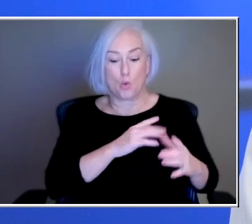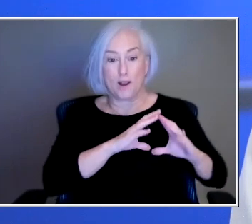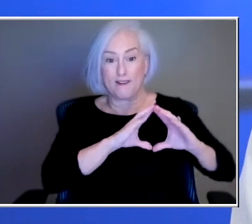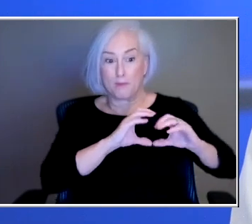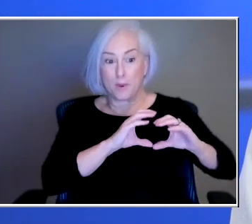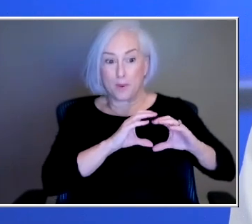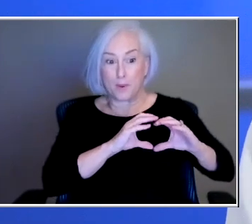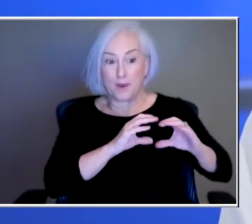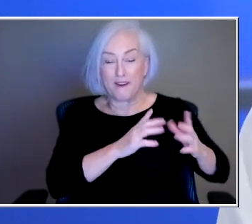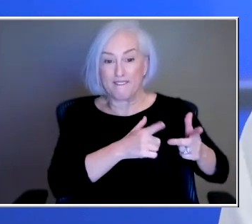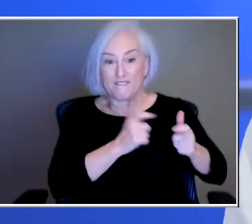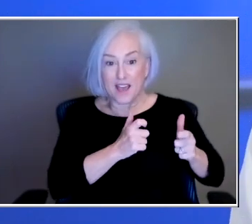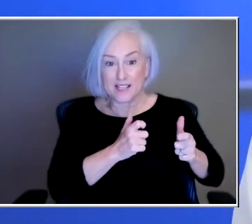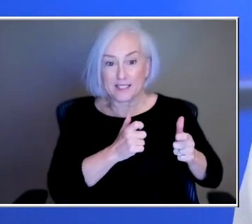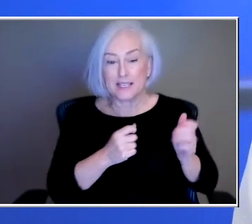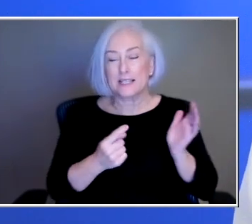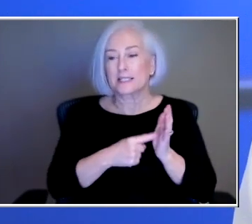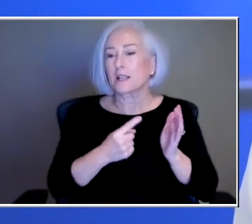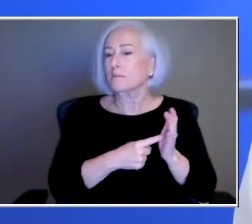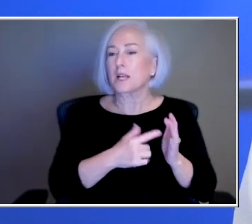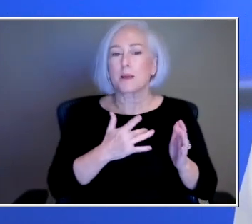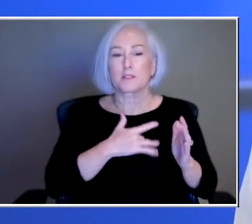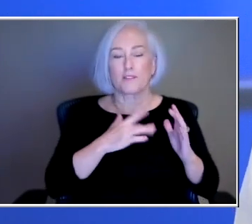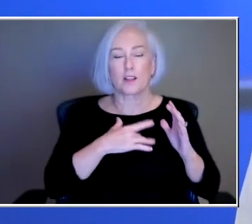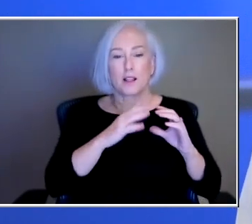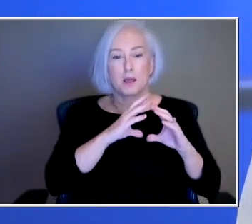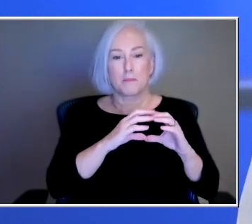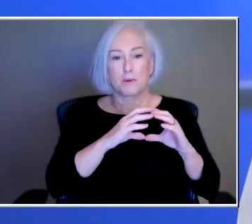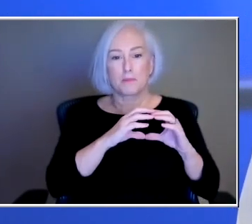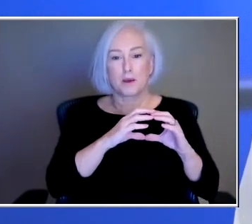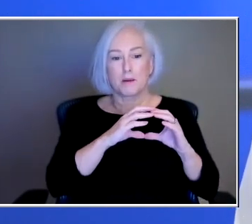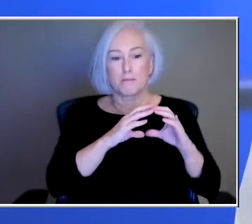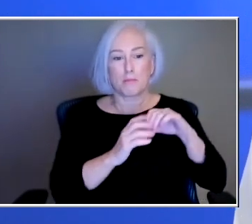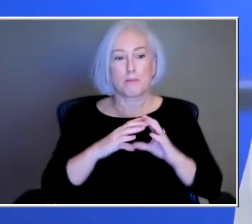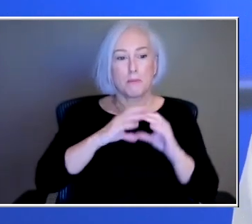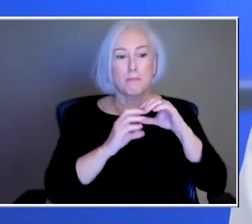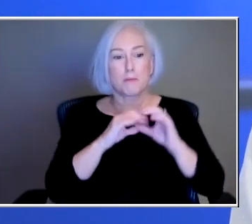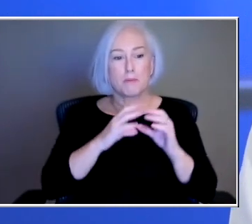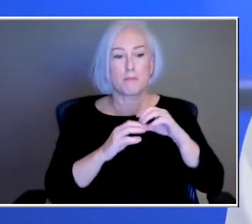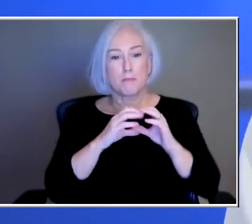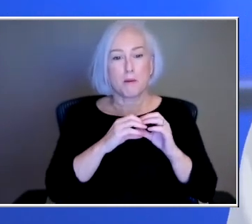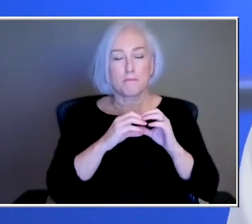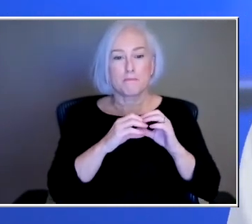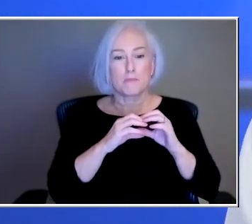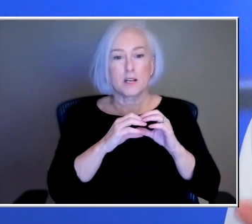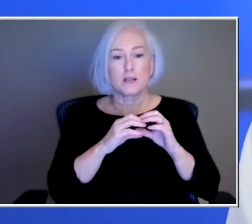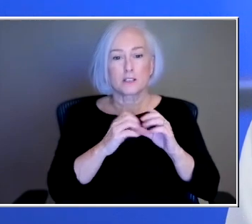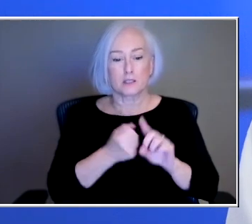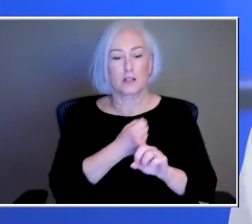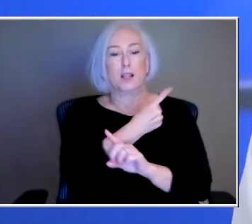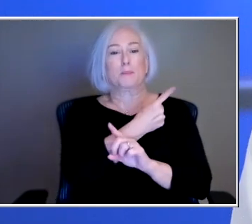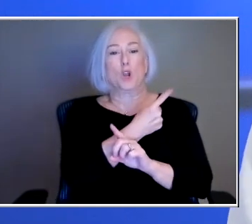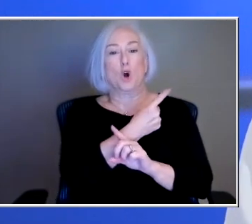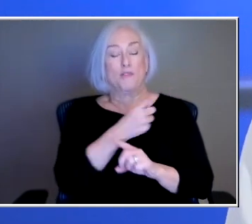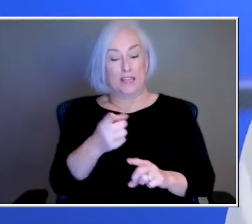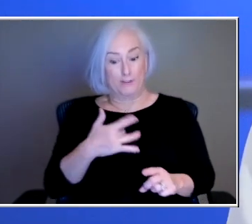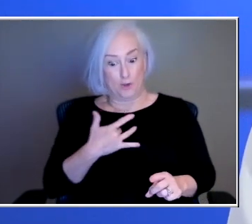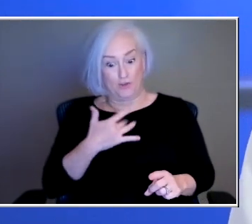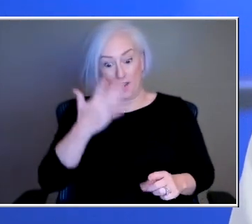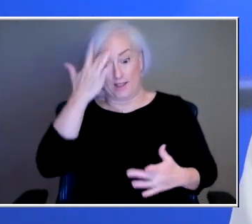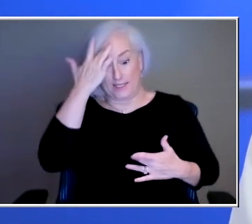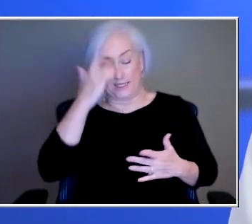feel some erratic heartbeats or extra heartbeats and things like that. So it definitely can be a sign. If you have that, or a symptom, and if you have that symptom, I'd